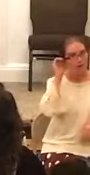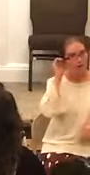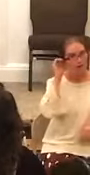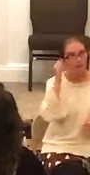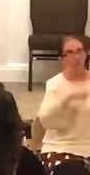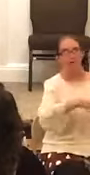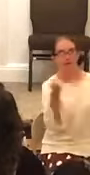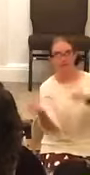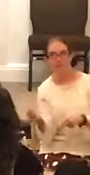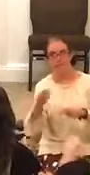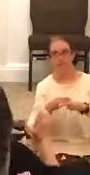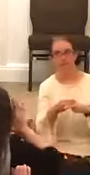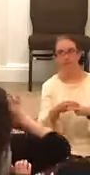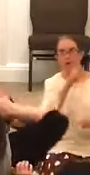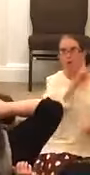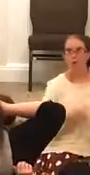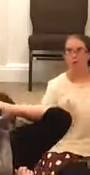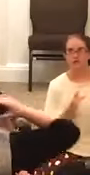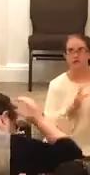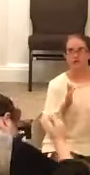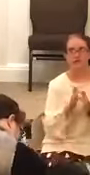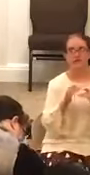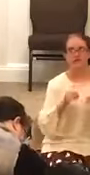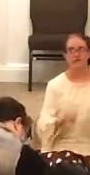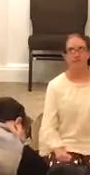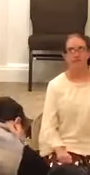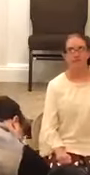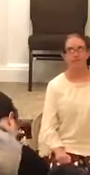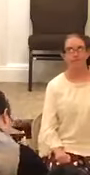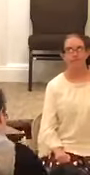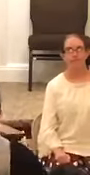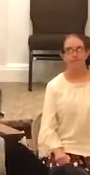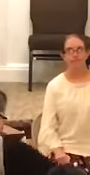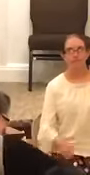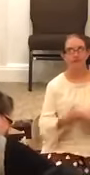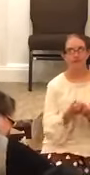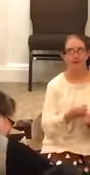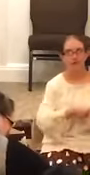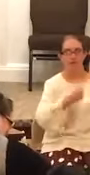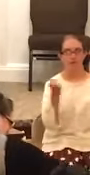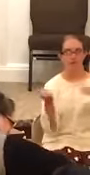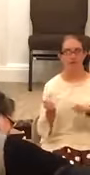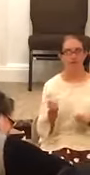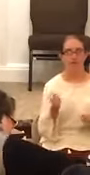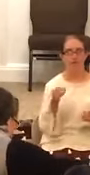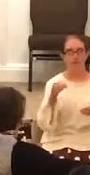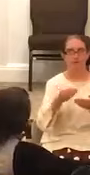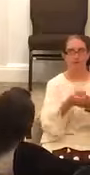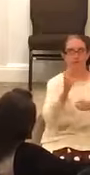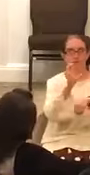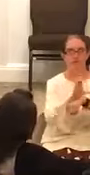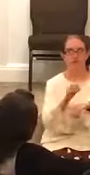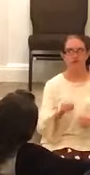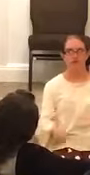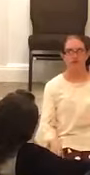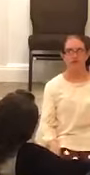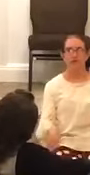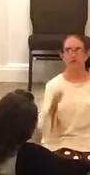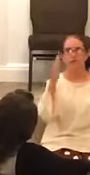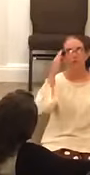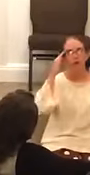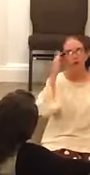were baptized in the name of the Lord Jesus. That's the way they were baptized in the new church, okay? Do you